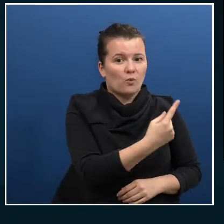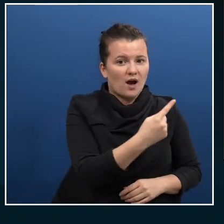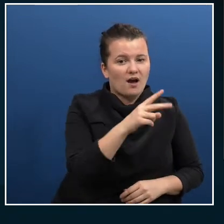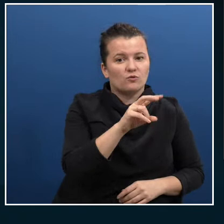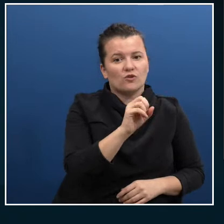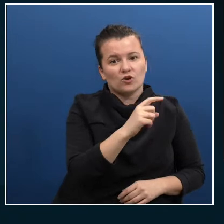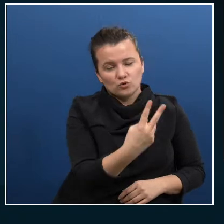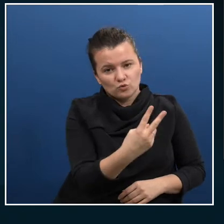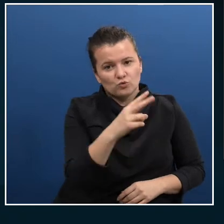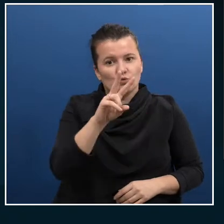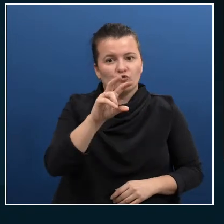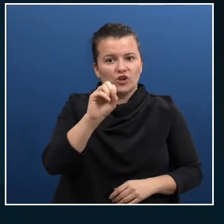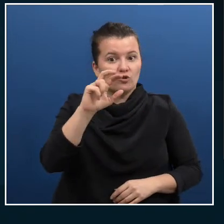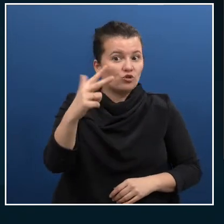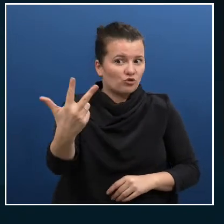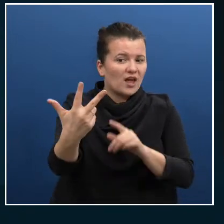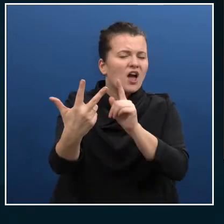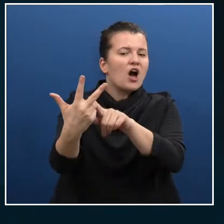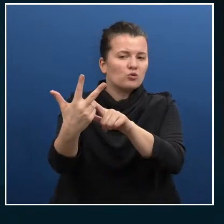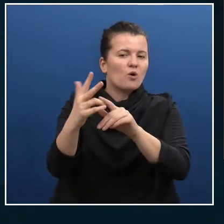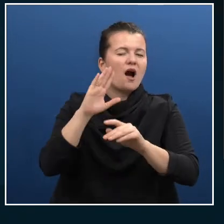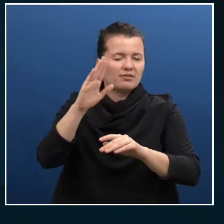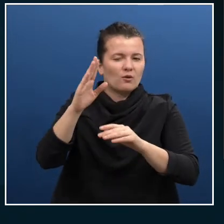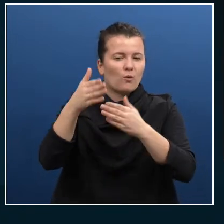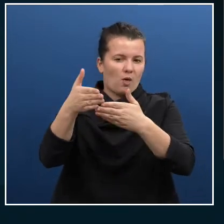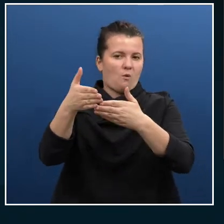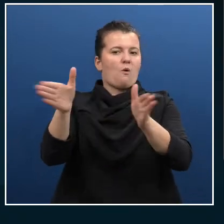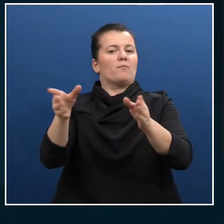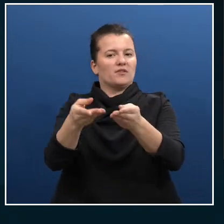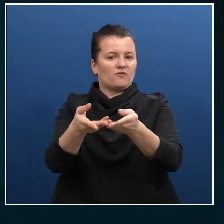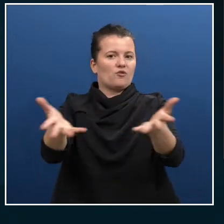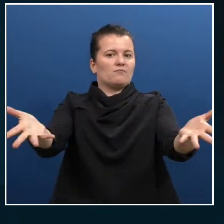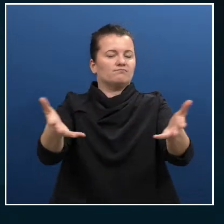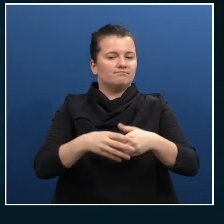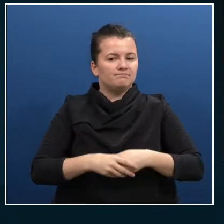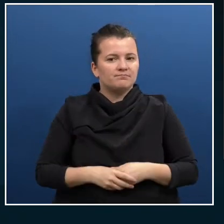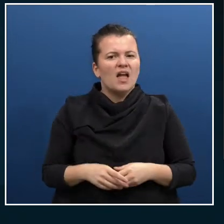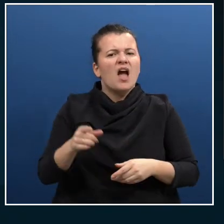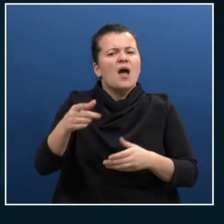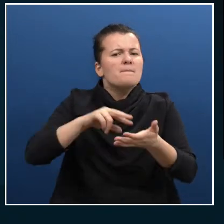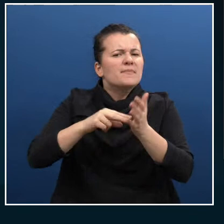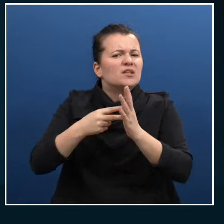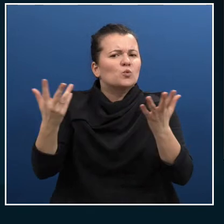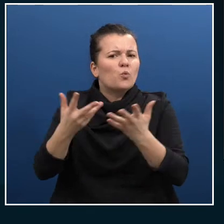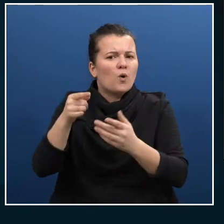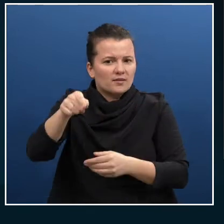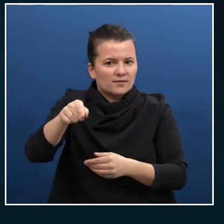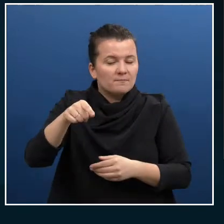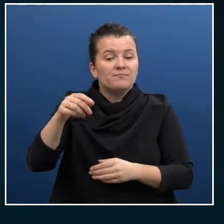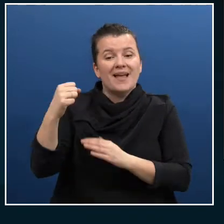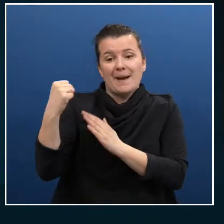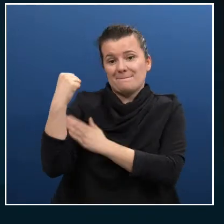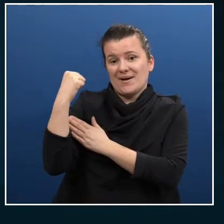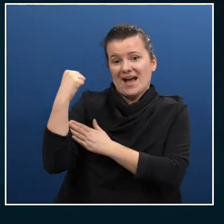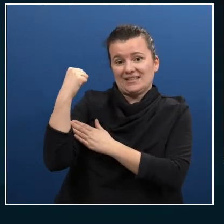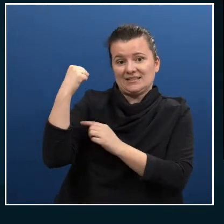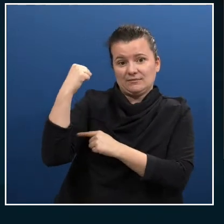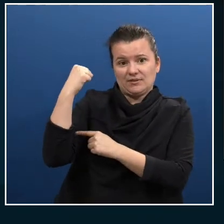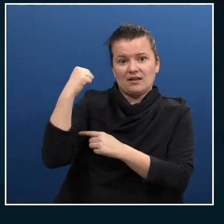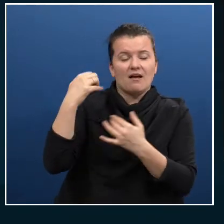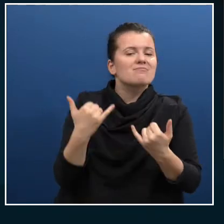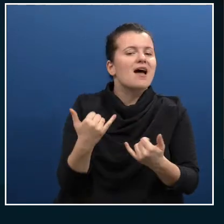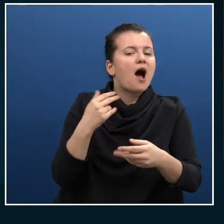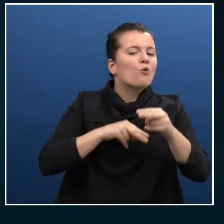production ready as well. So just to explain what that means, Bicep itself is into preview right